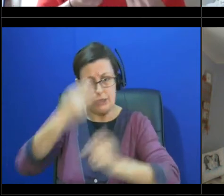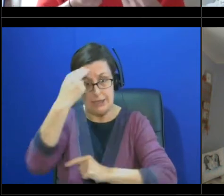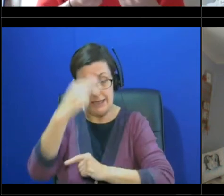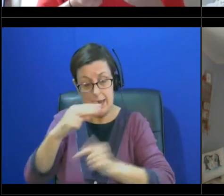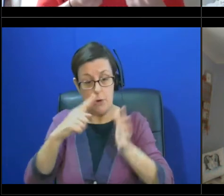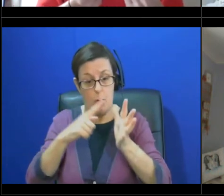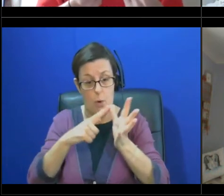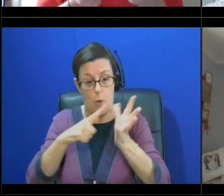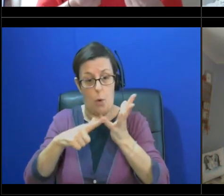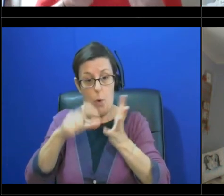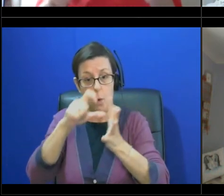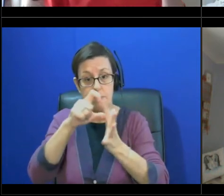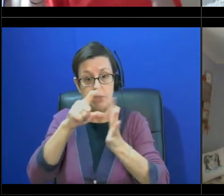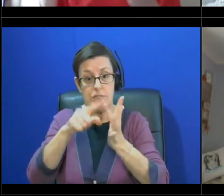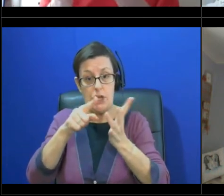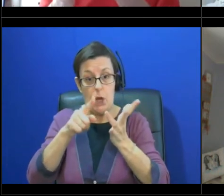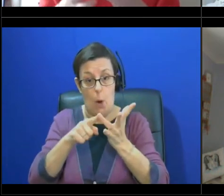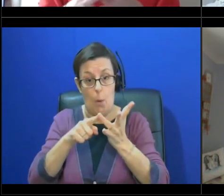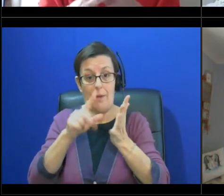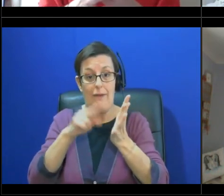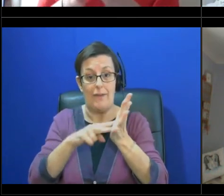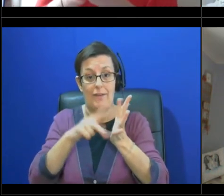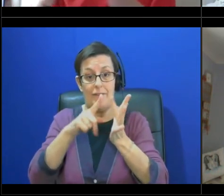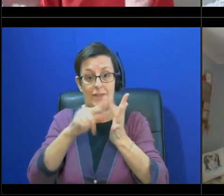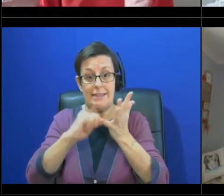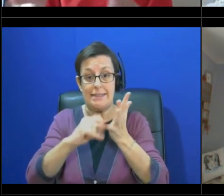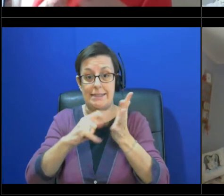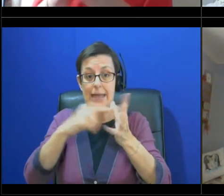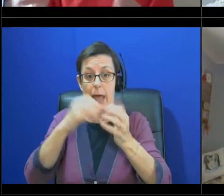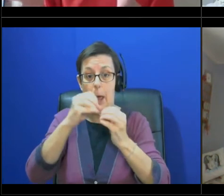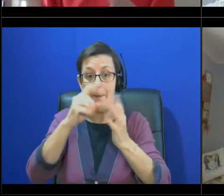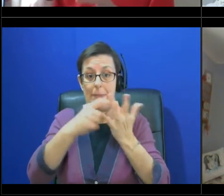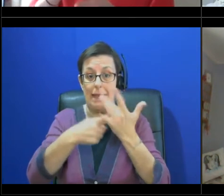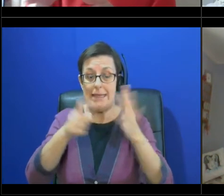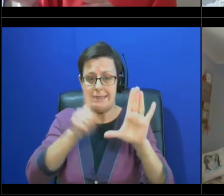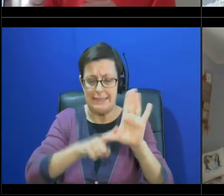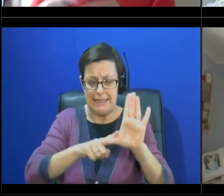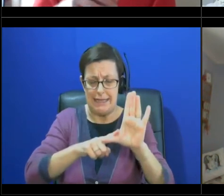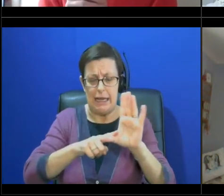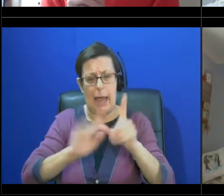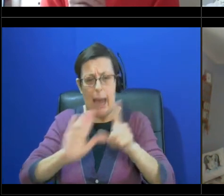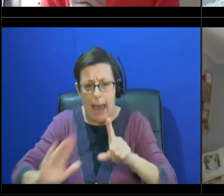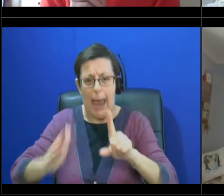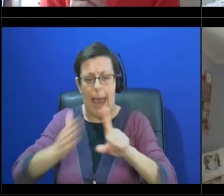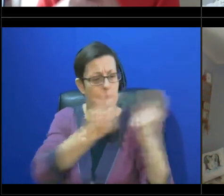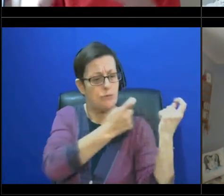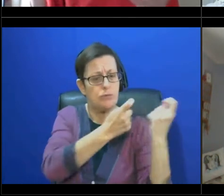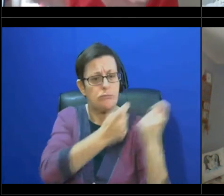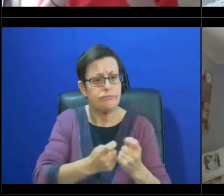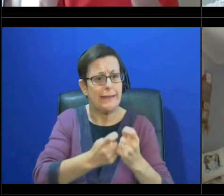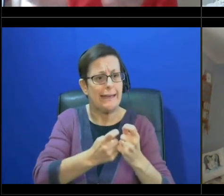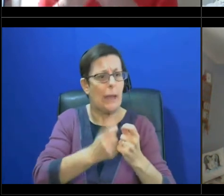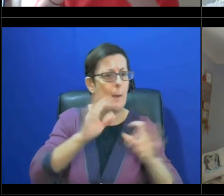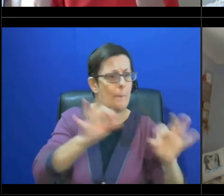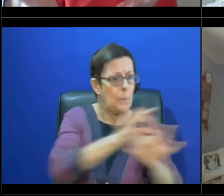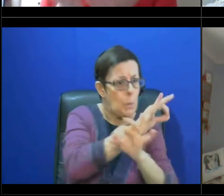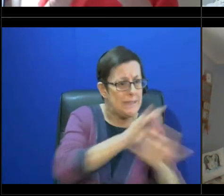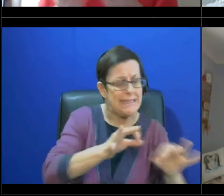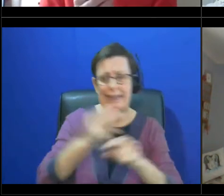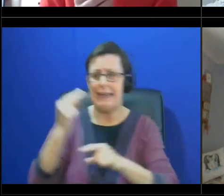bring music, visual arts and deaf culture together, because there is a gap in this area, and to